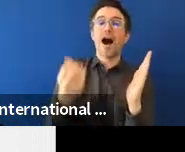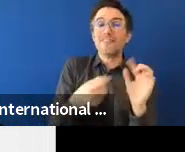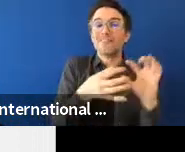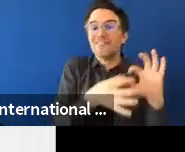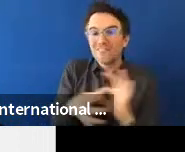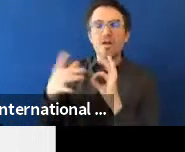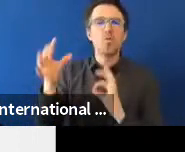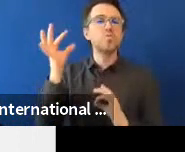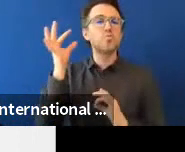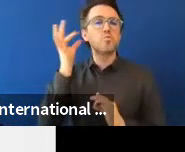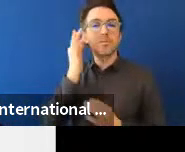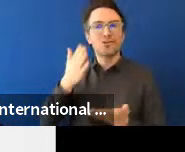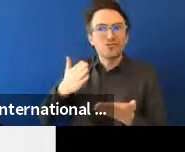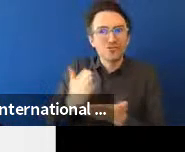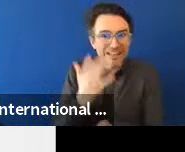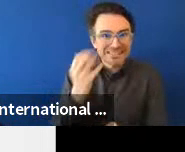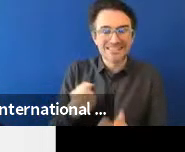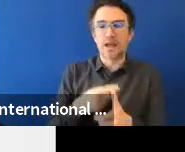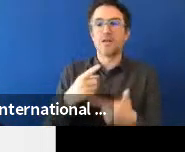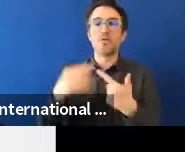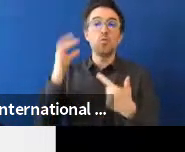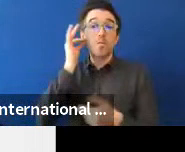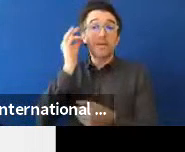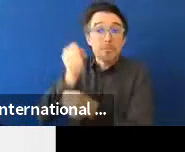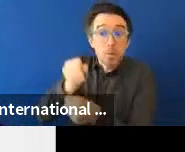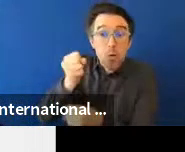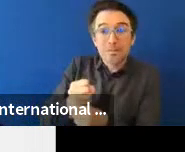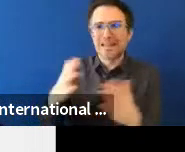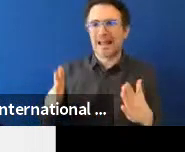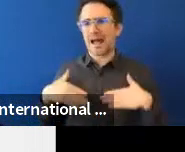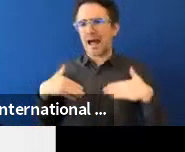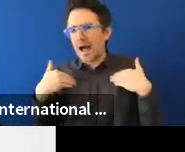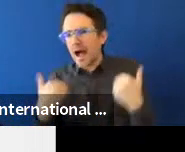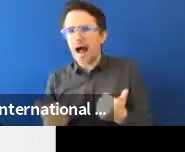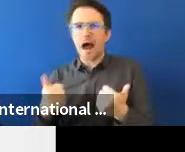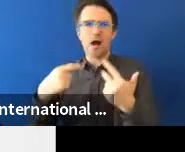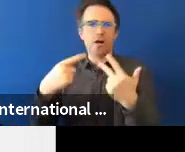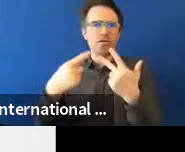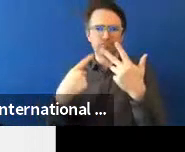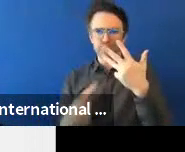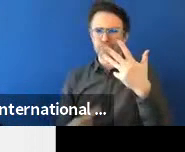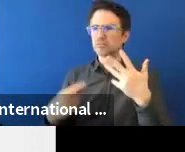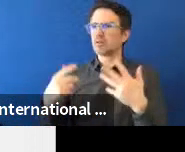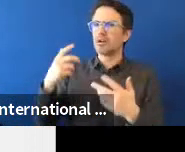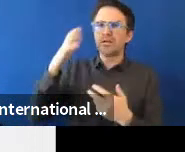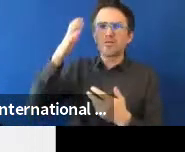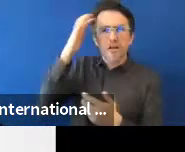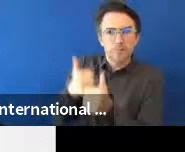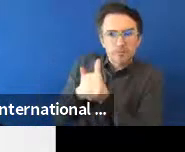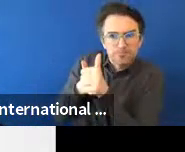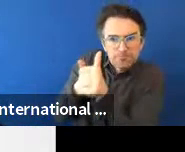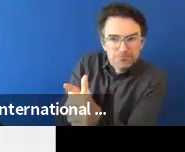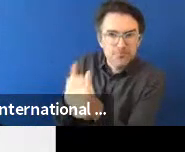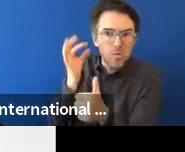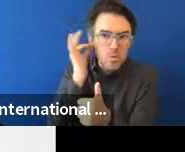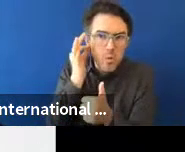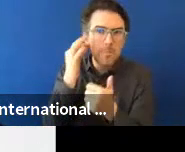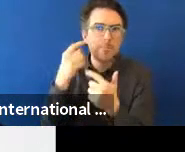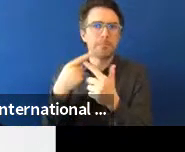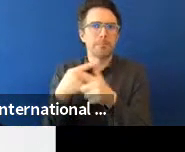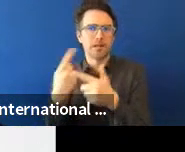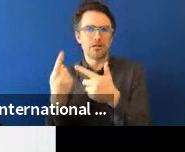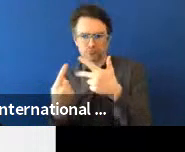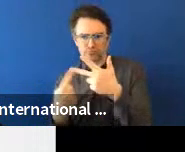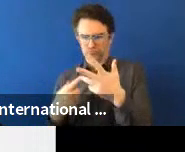security, and their participants in decision-making. National Program for the Development of Chinese Women has been releasing every